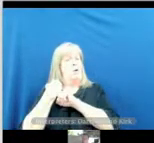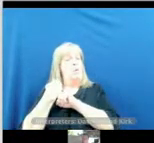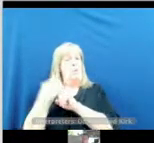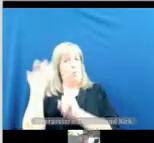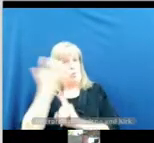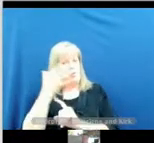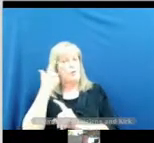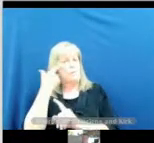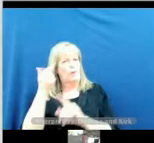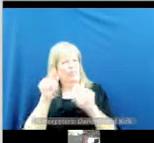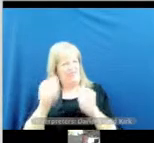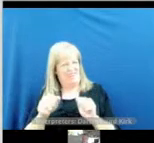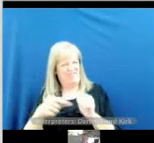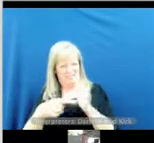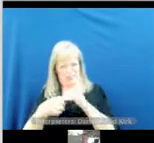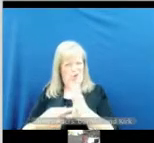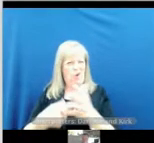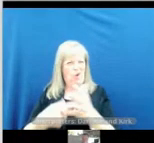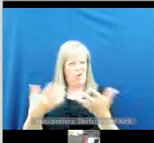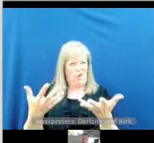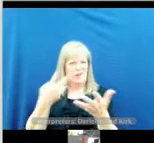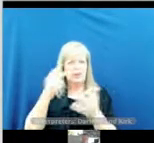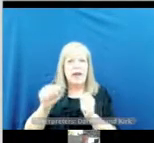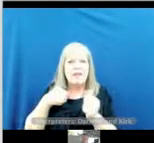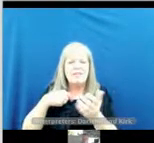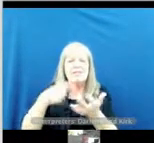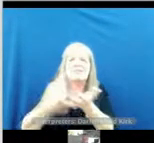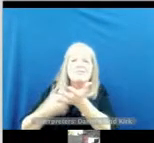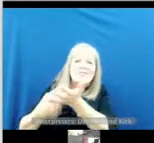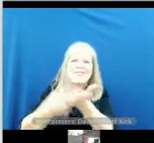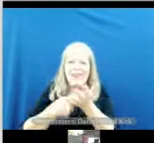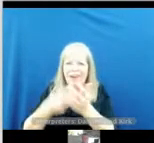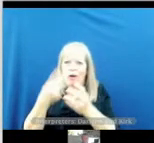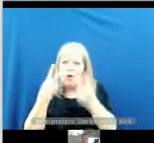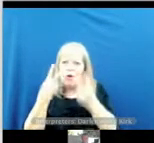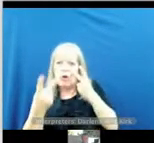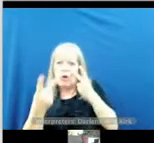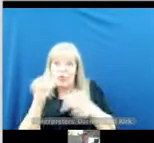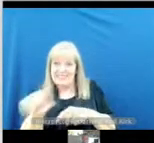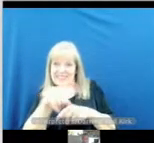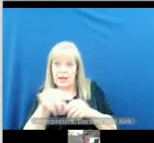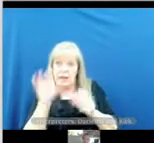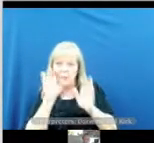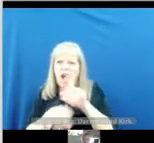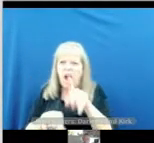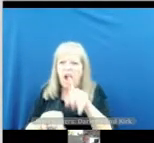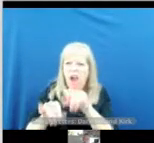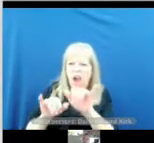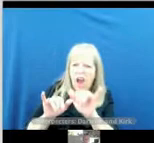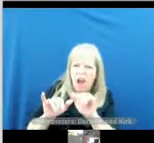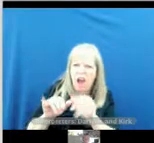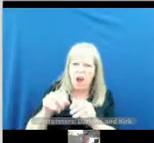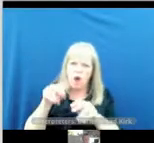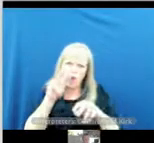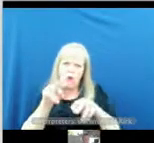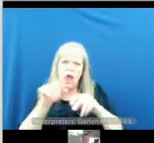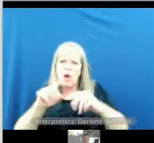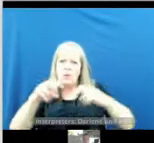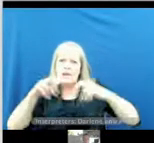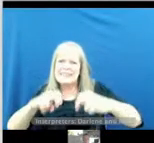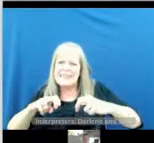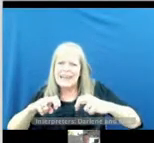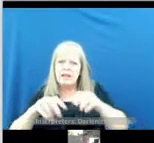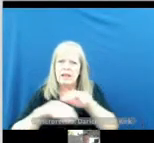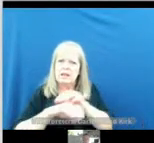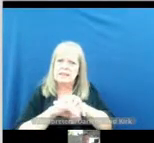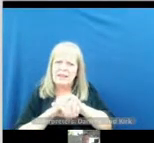how you can have discussion just based on some of these pictures that are here. Say, aha, look at how these two are seated. They're using tactile sign language. I would have never